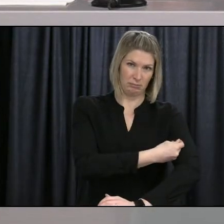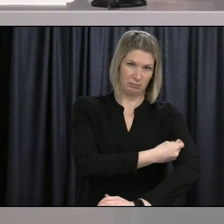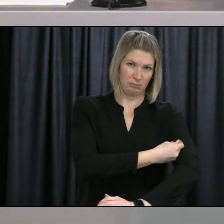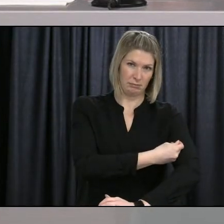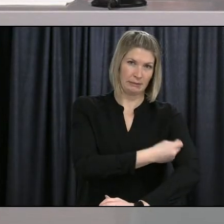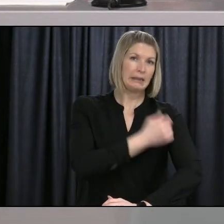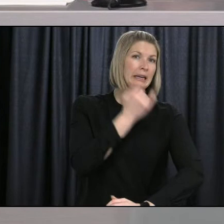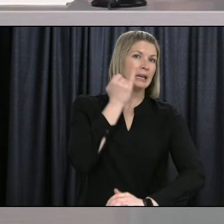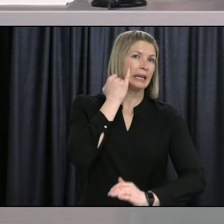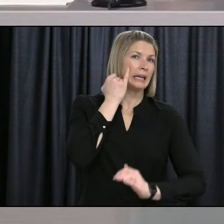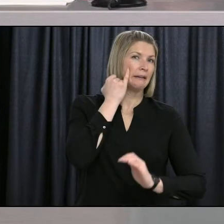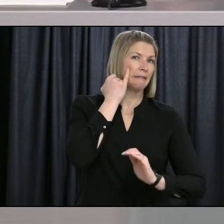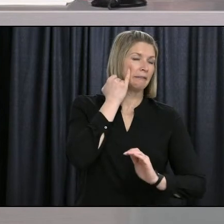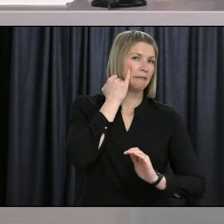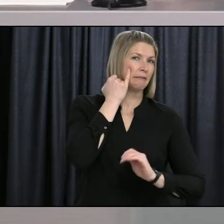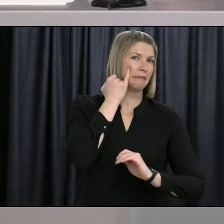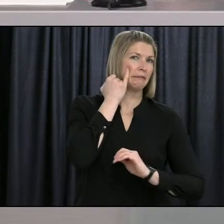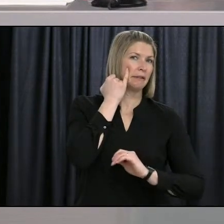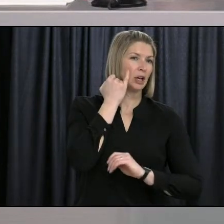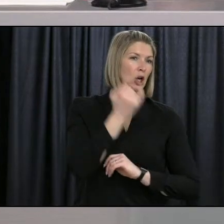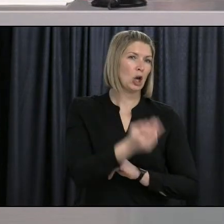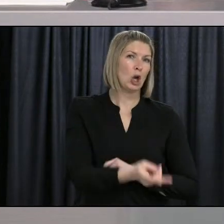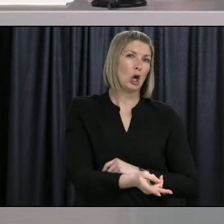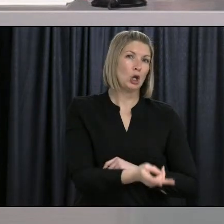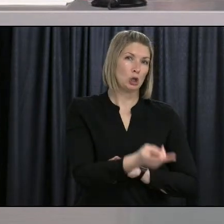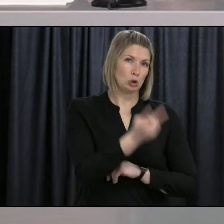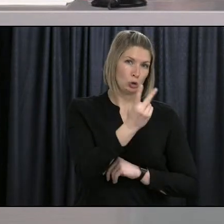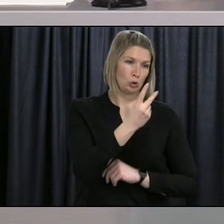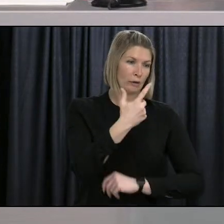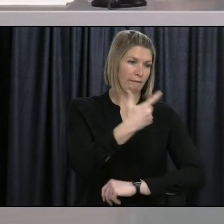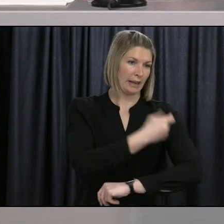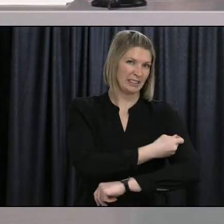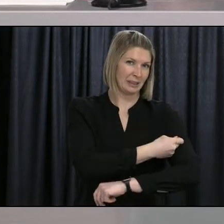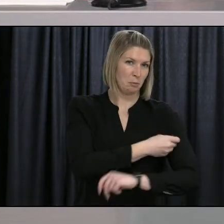person, that means we're covering 2,500 people.